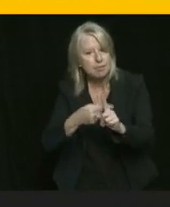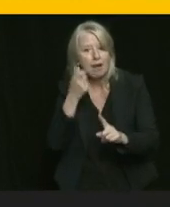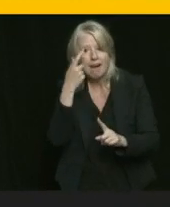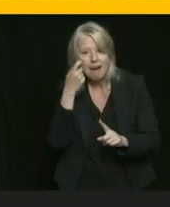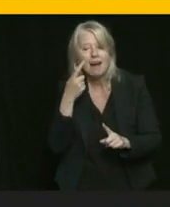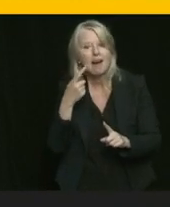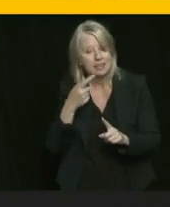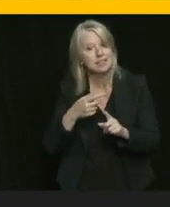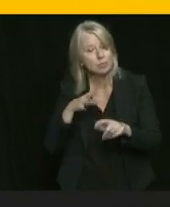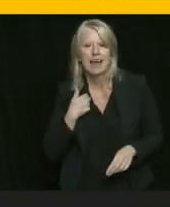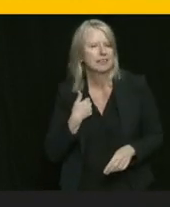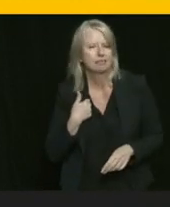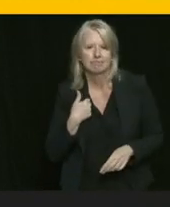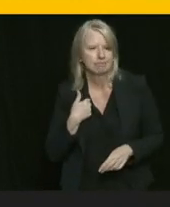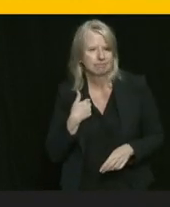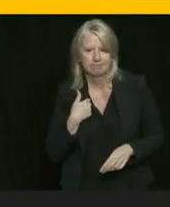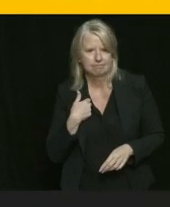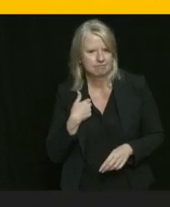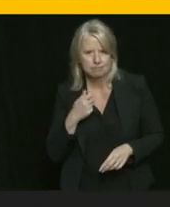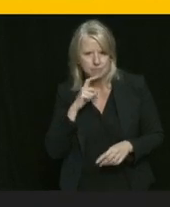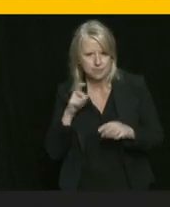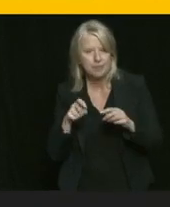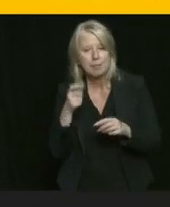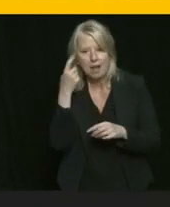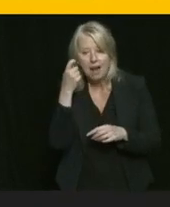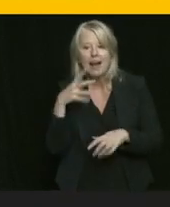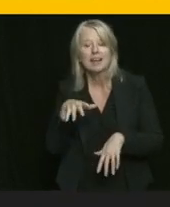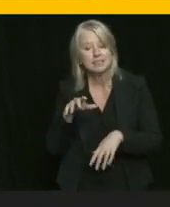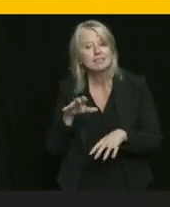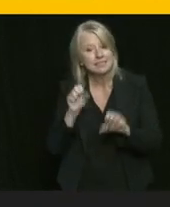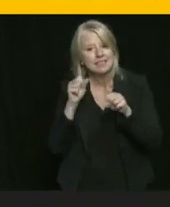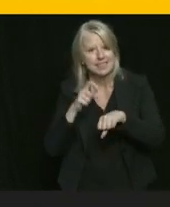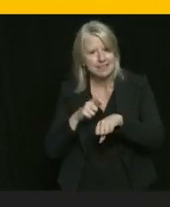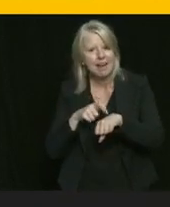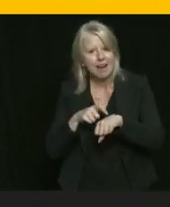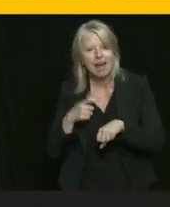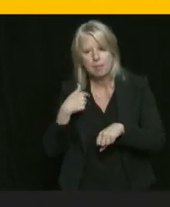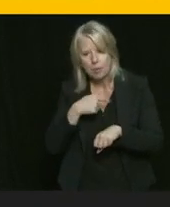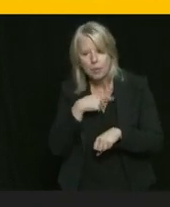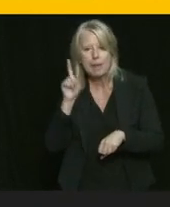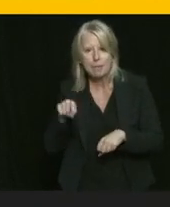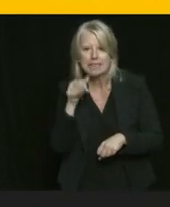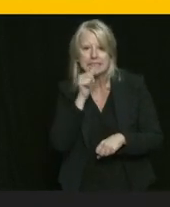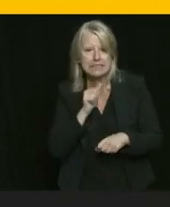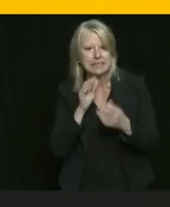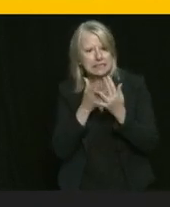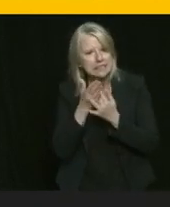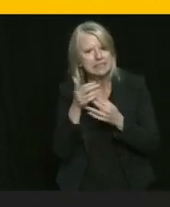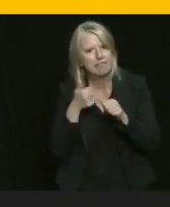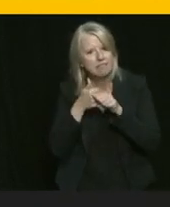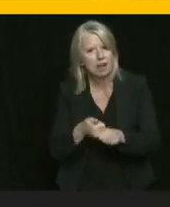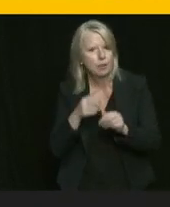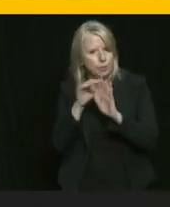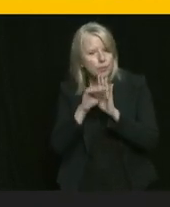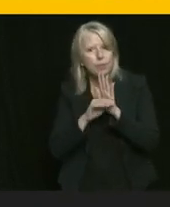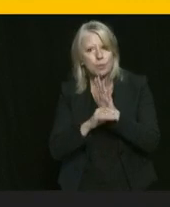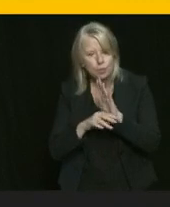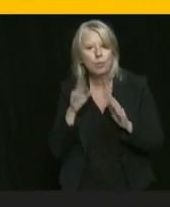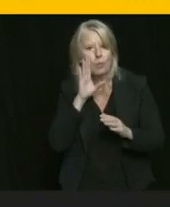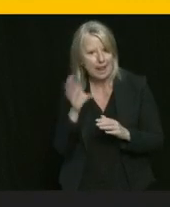weeks and months and not... You're right, it takes time, and we have to persevere. We have to know that we are going to get through